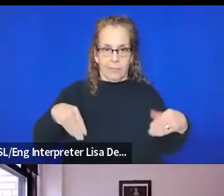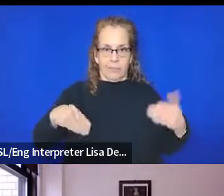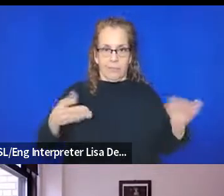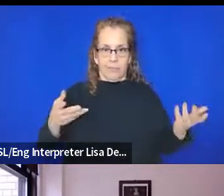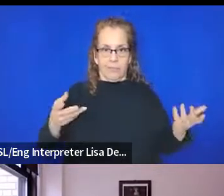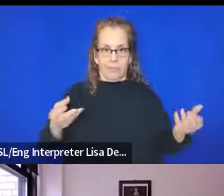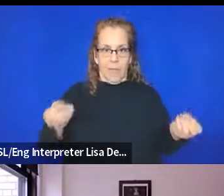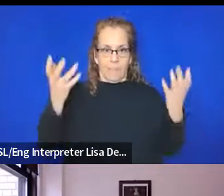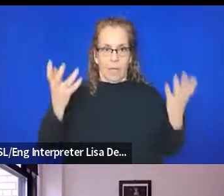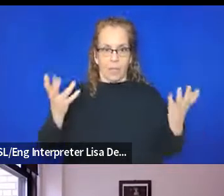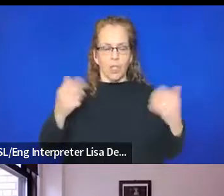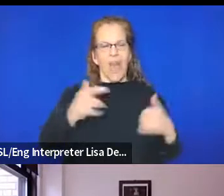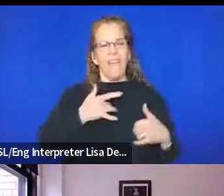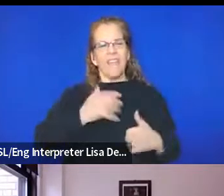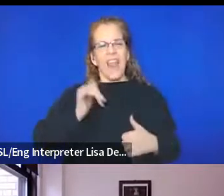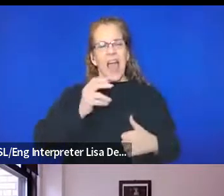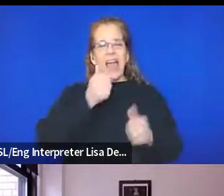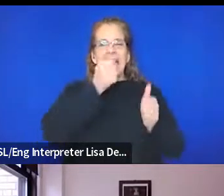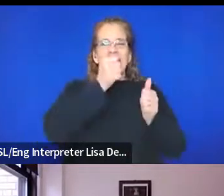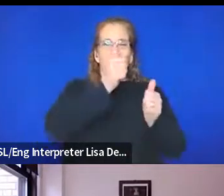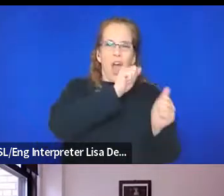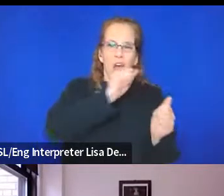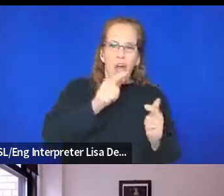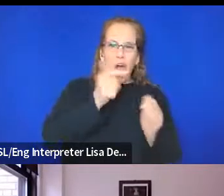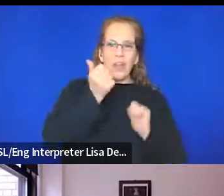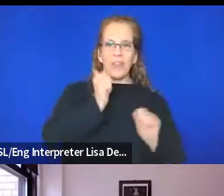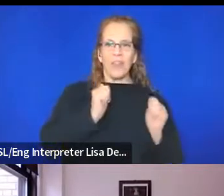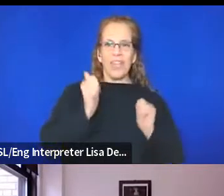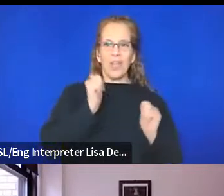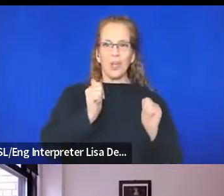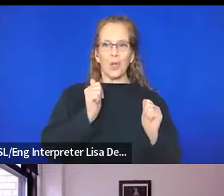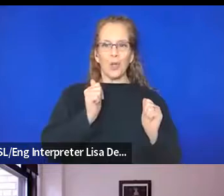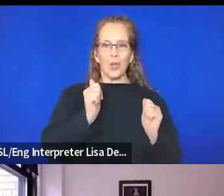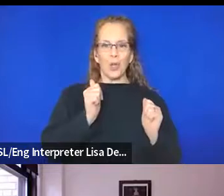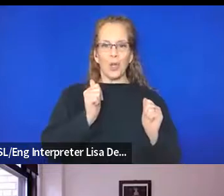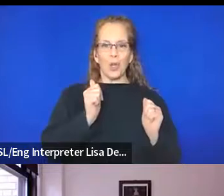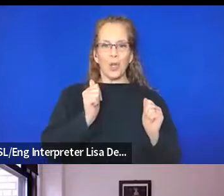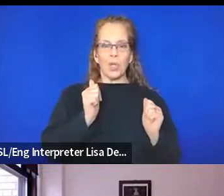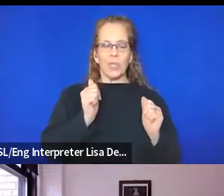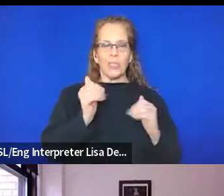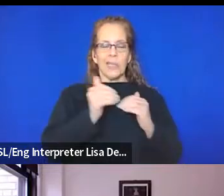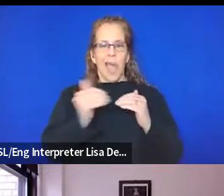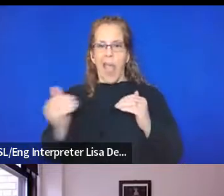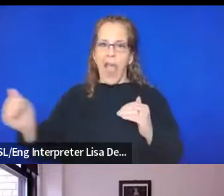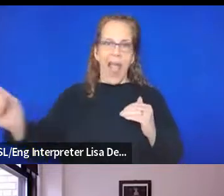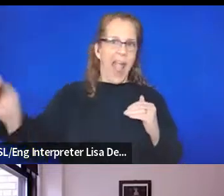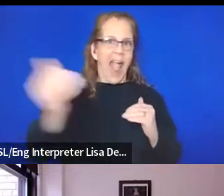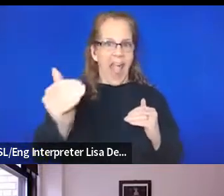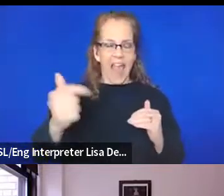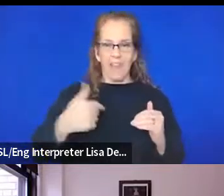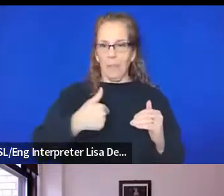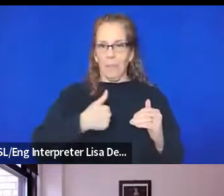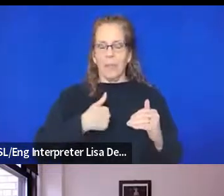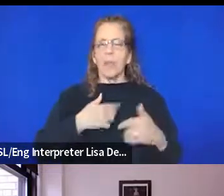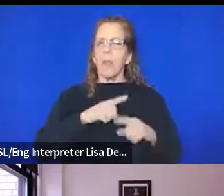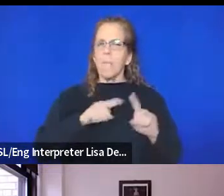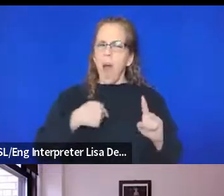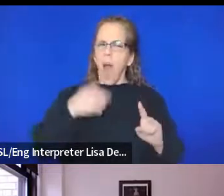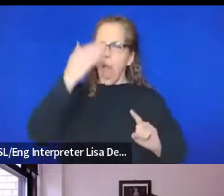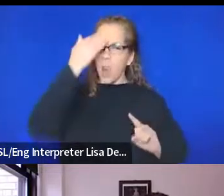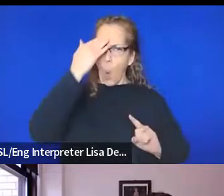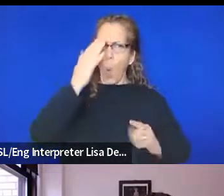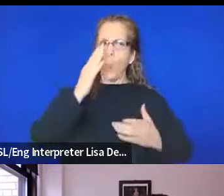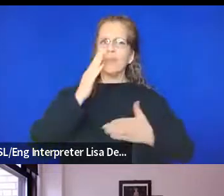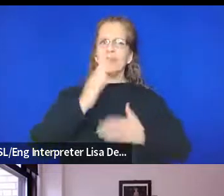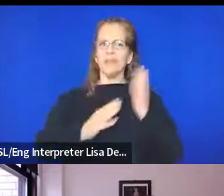are I feel like every theater is like way million miles ahead of me. And I know that there's other theaters that are exactly in the same spot that I'm in.